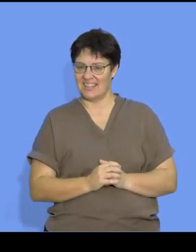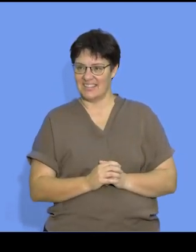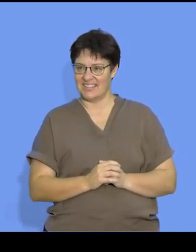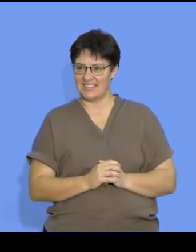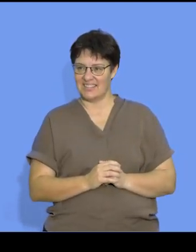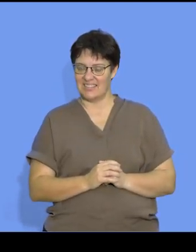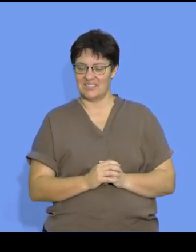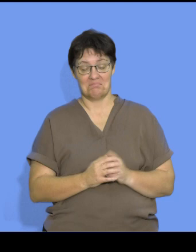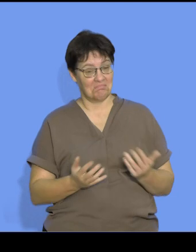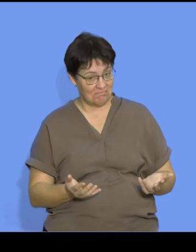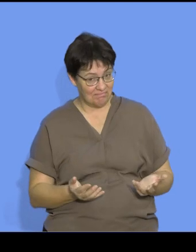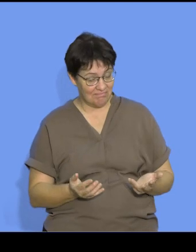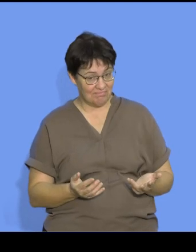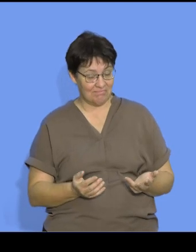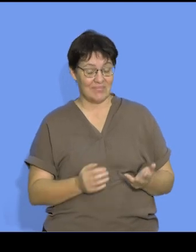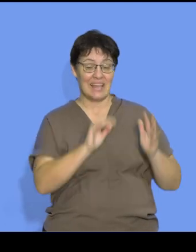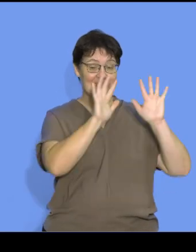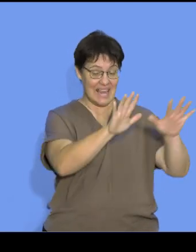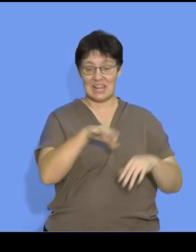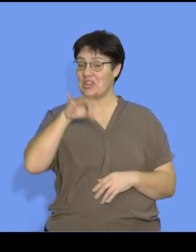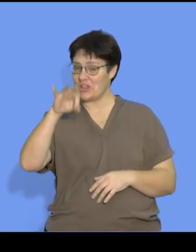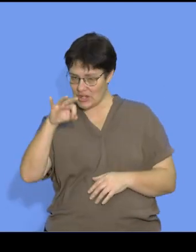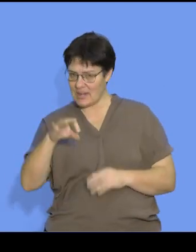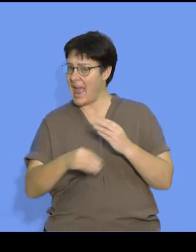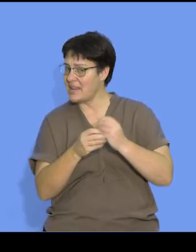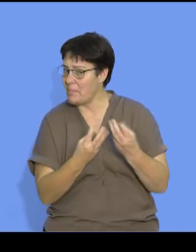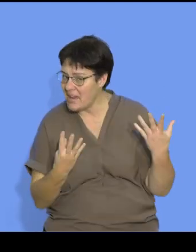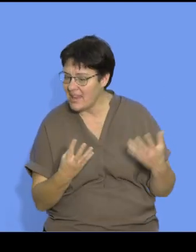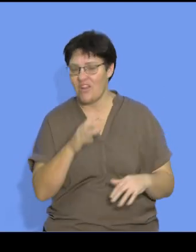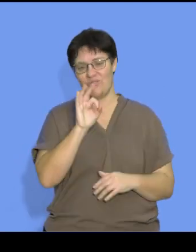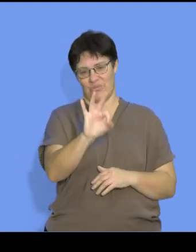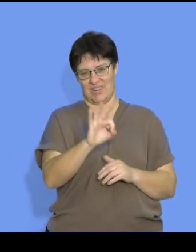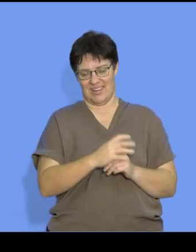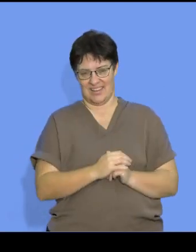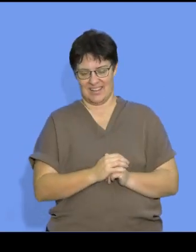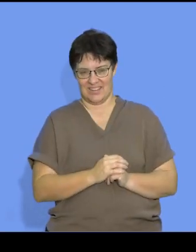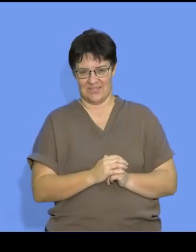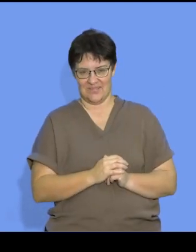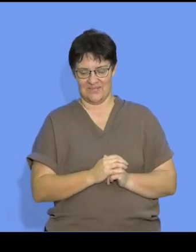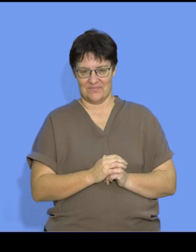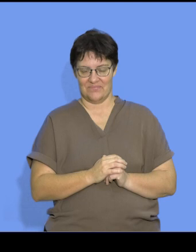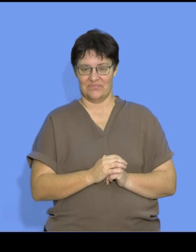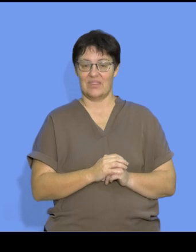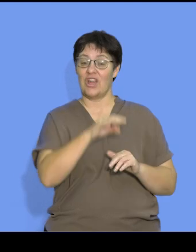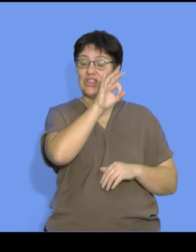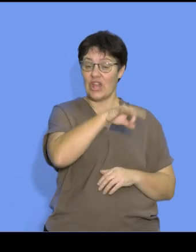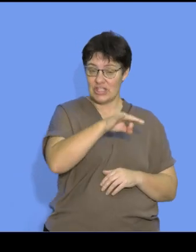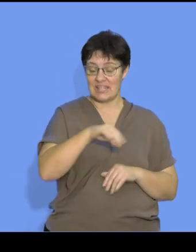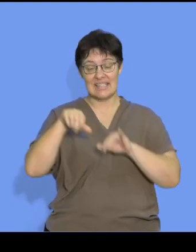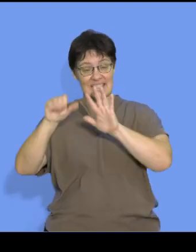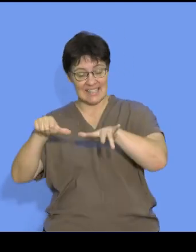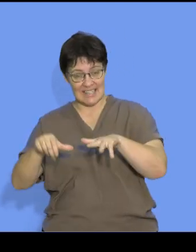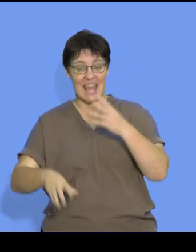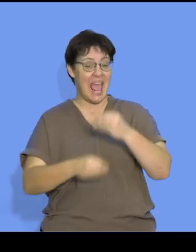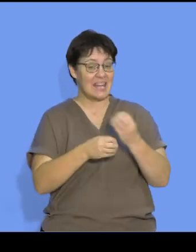3. Between 10 and 13, I added 3. Between 13 and 16,